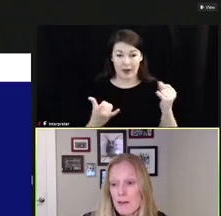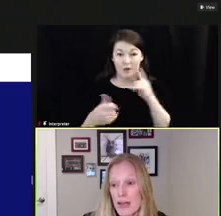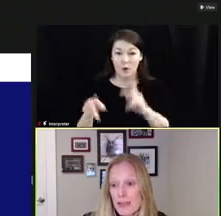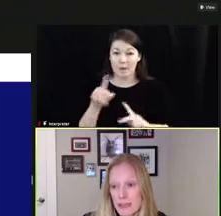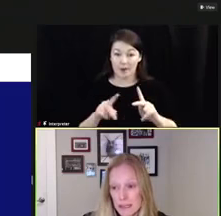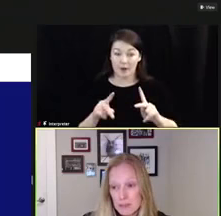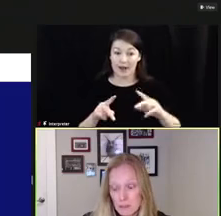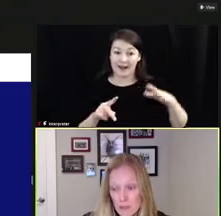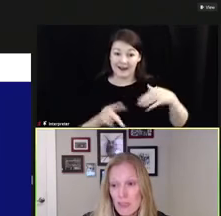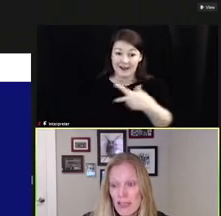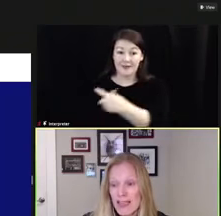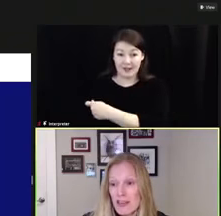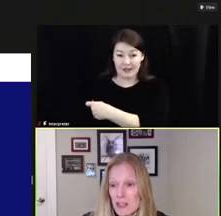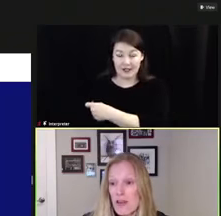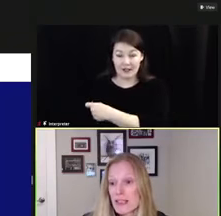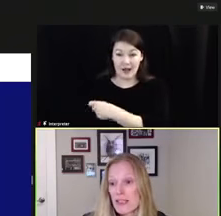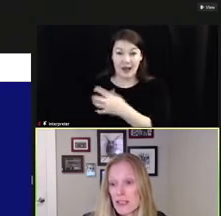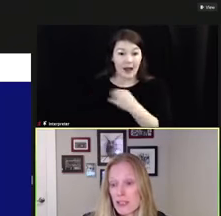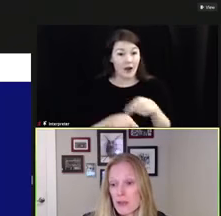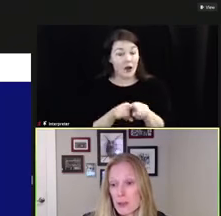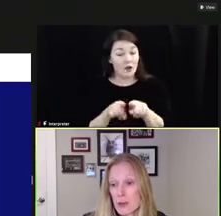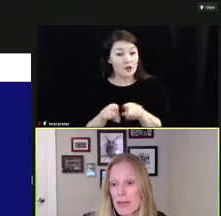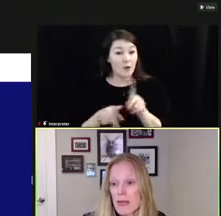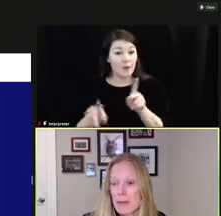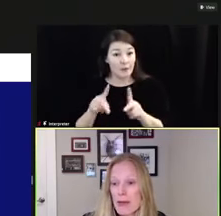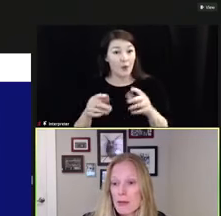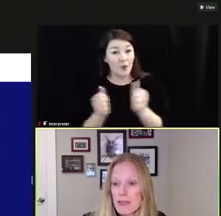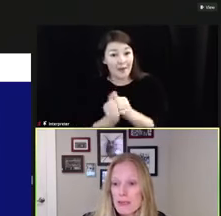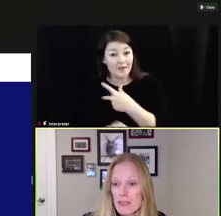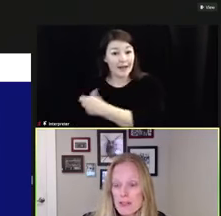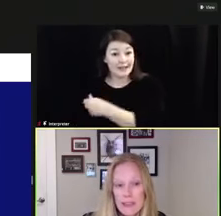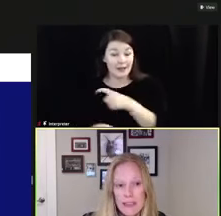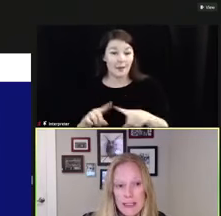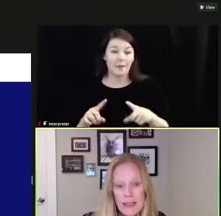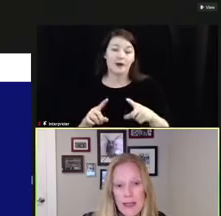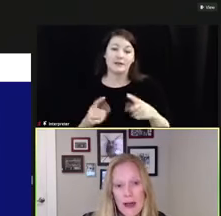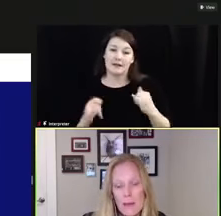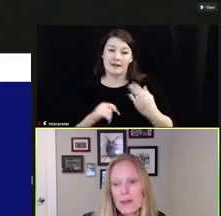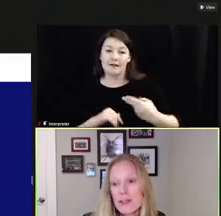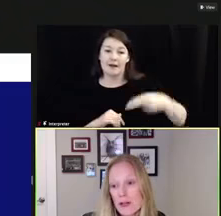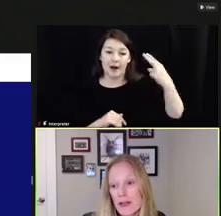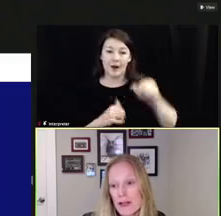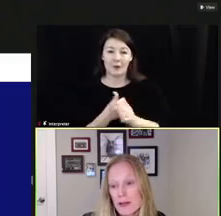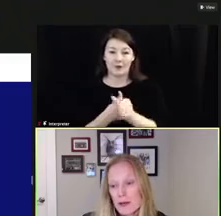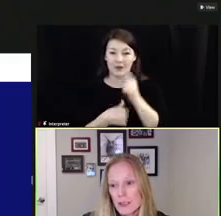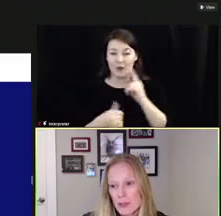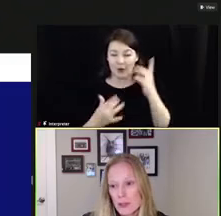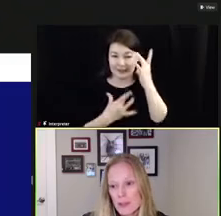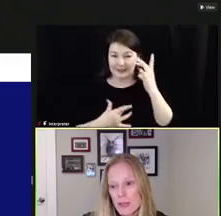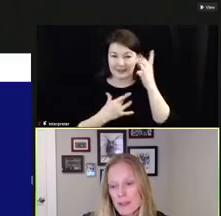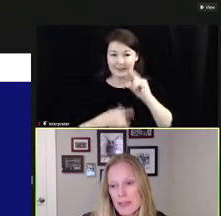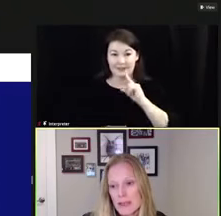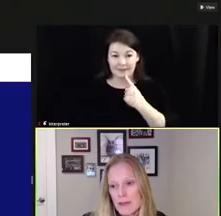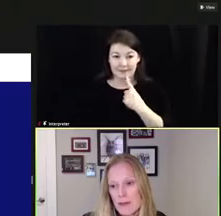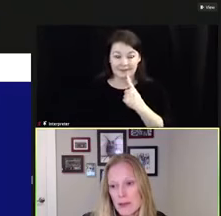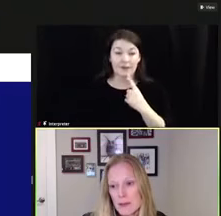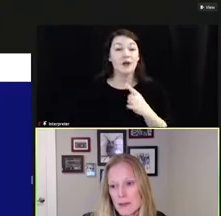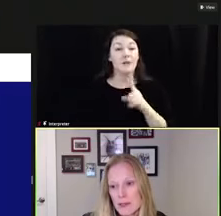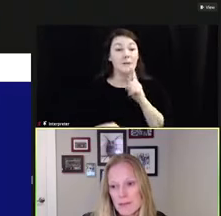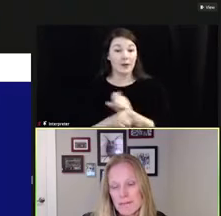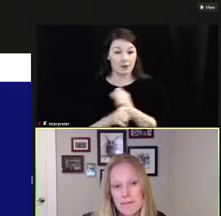that are unvaccinated and also vaccinated individuals that might be at risk of severe disease, ensuring that those individuals are protected